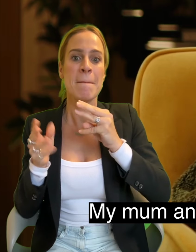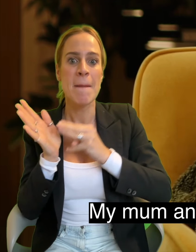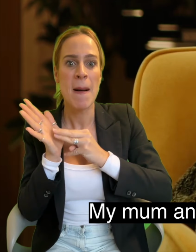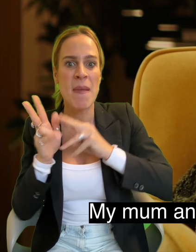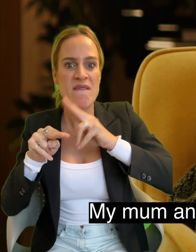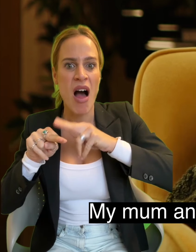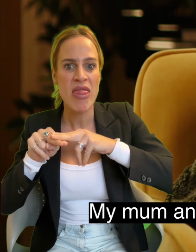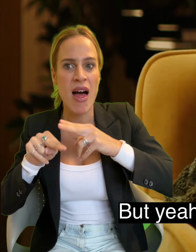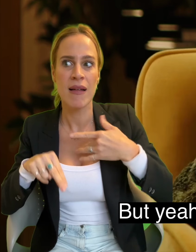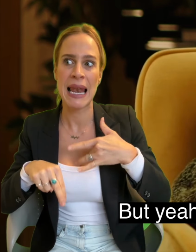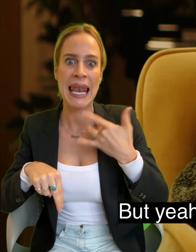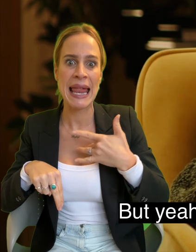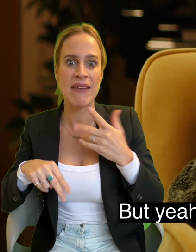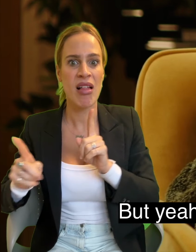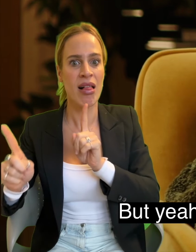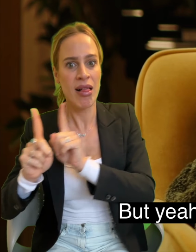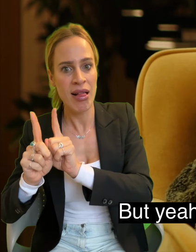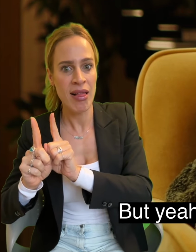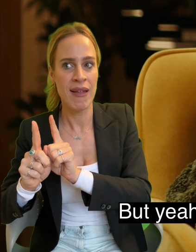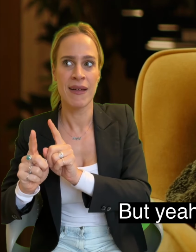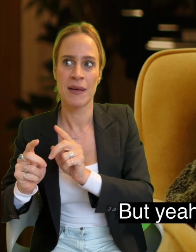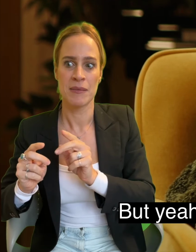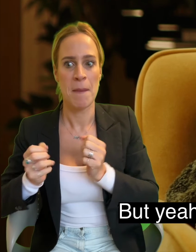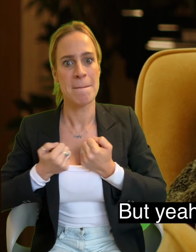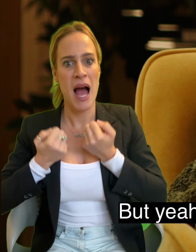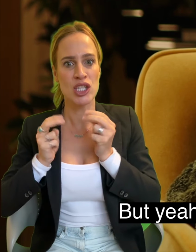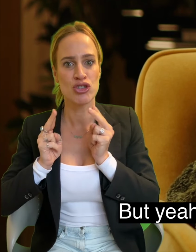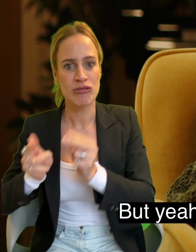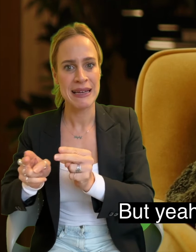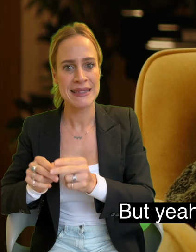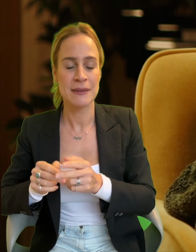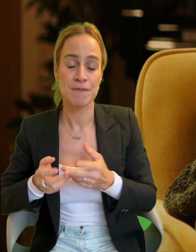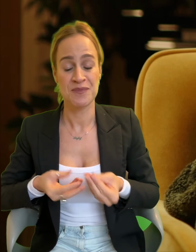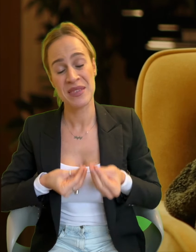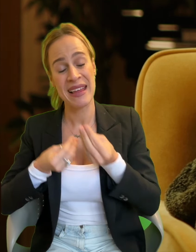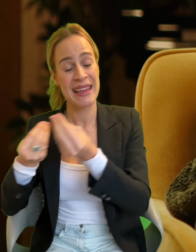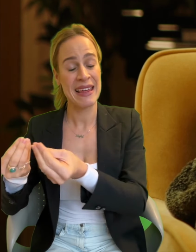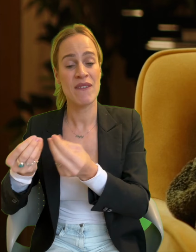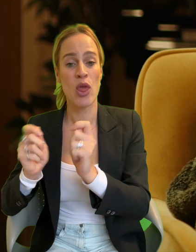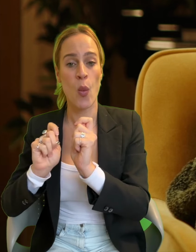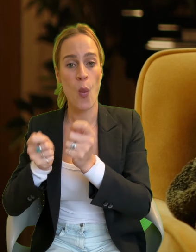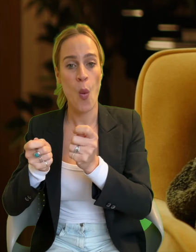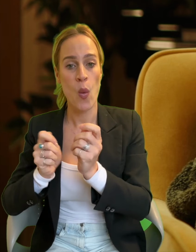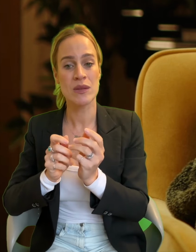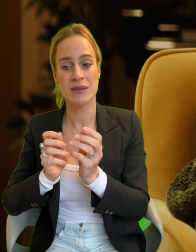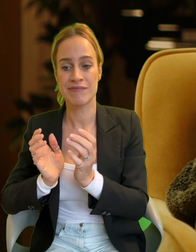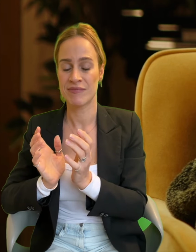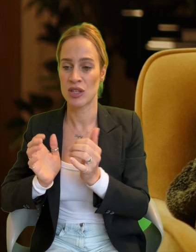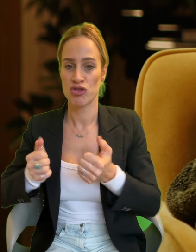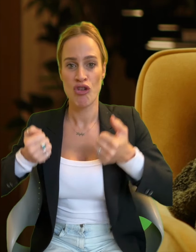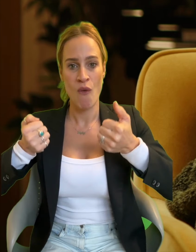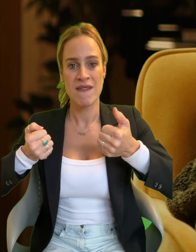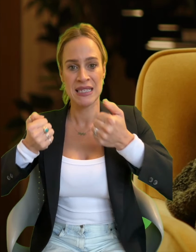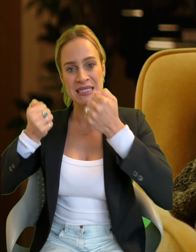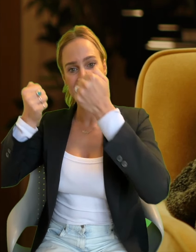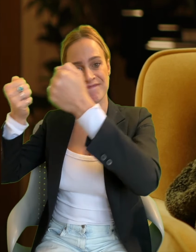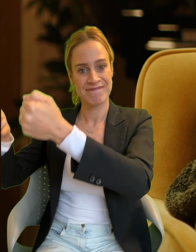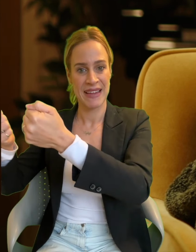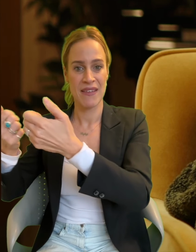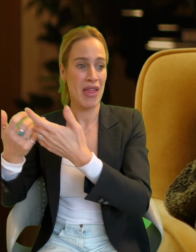of them. They're just there all the time. But yeah, I give them to my mum and dad, and the awards are amazing. But I